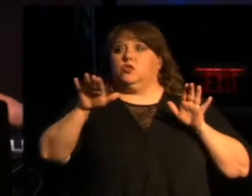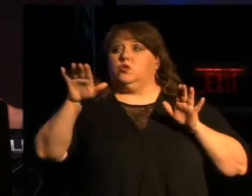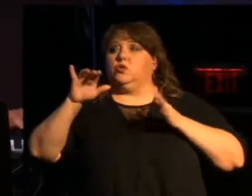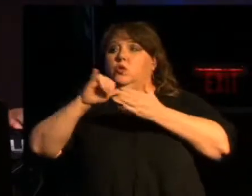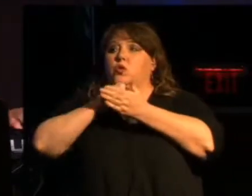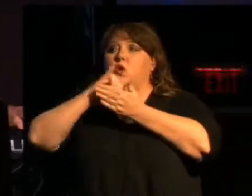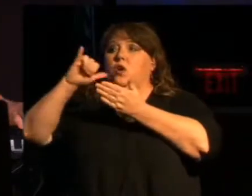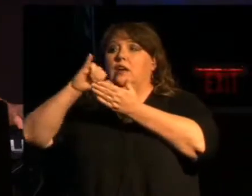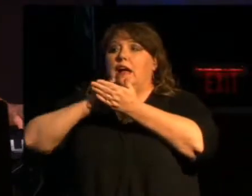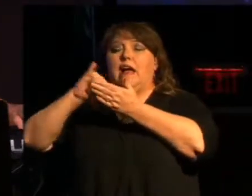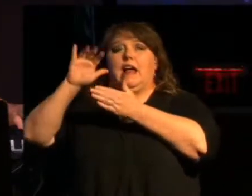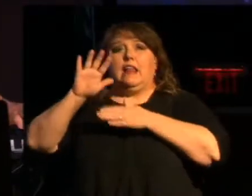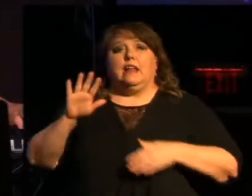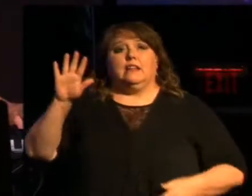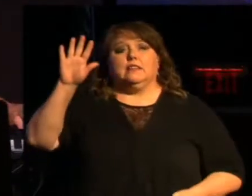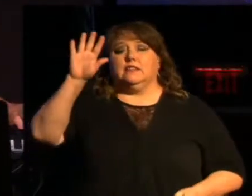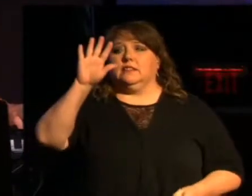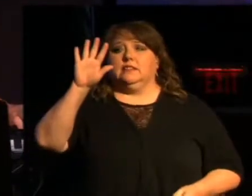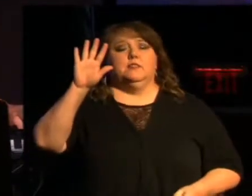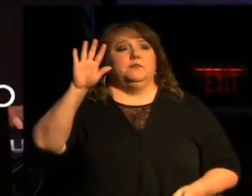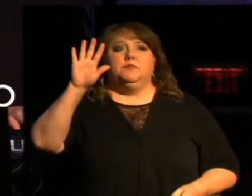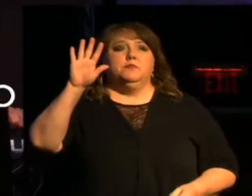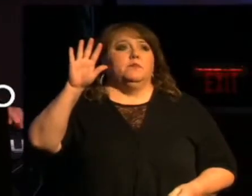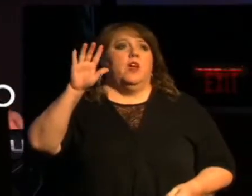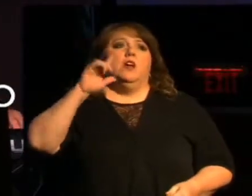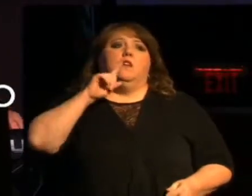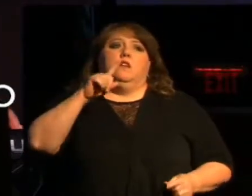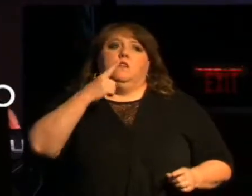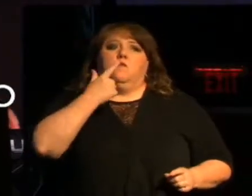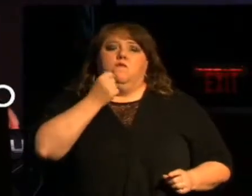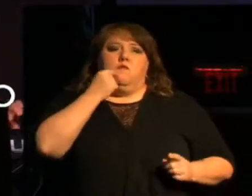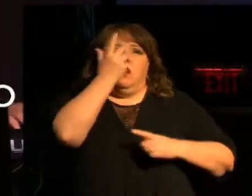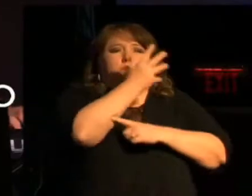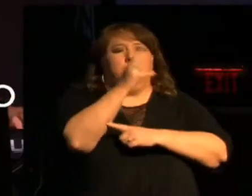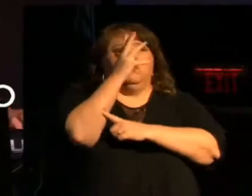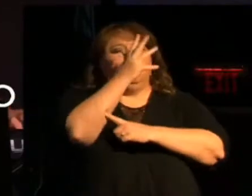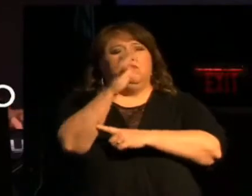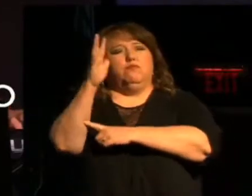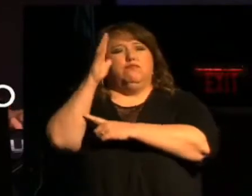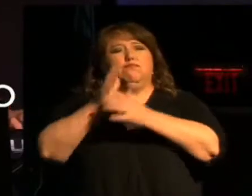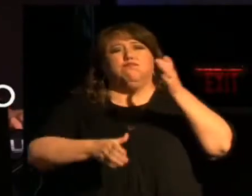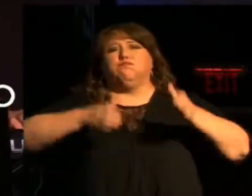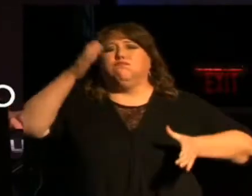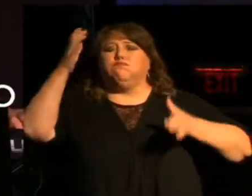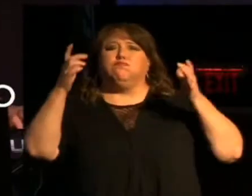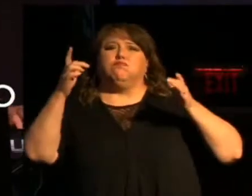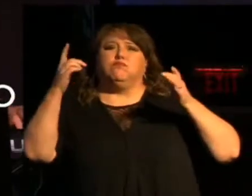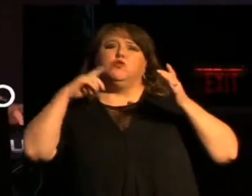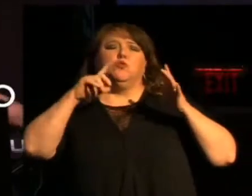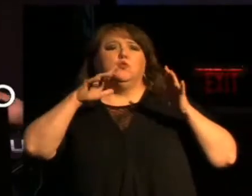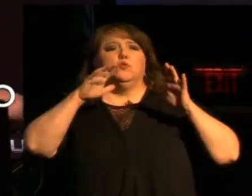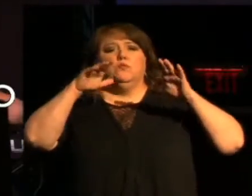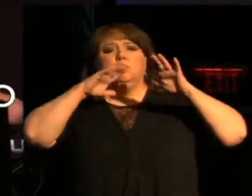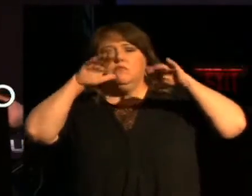to the New York Islands, from the Redwood Forest to the Gulf